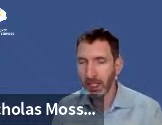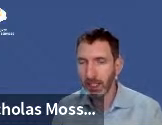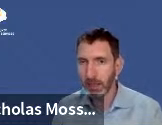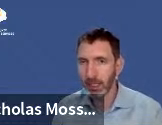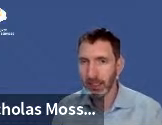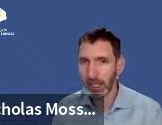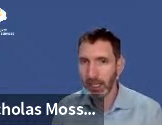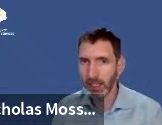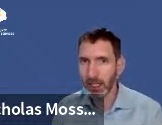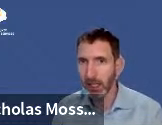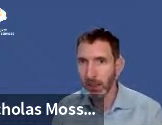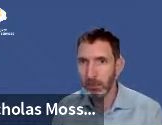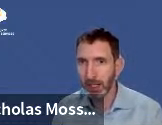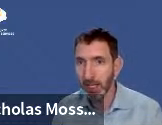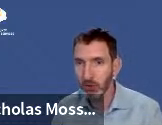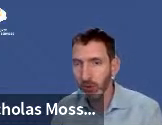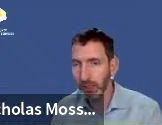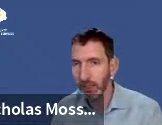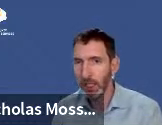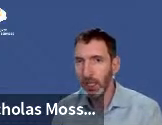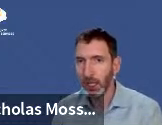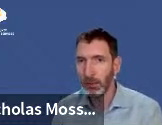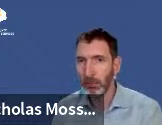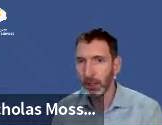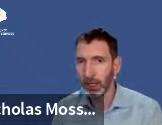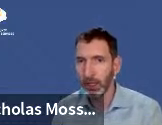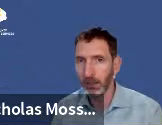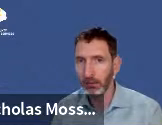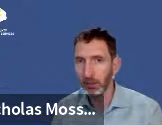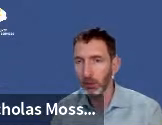for this pandemic, and as we